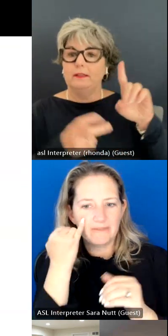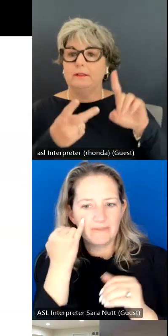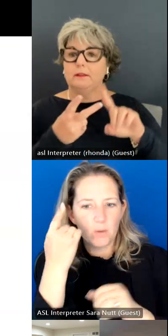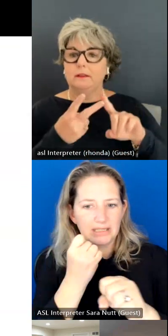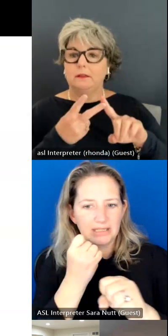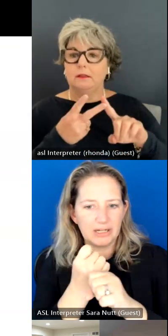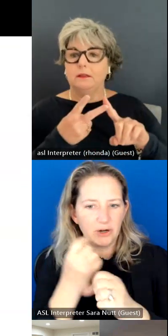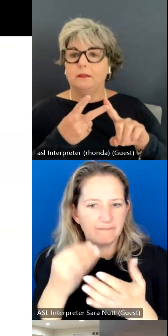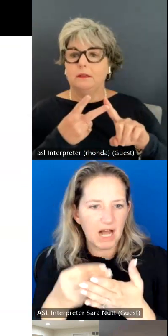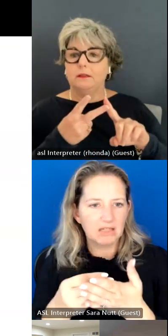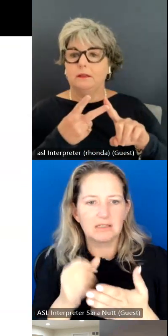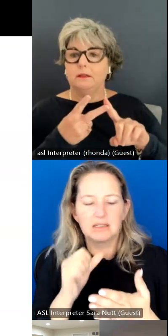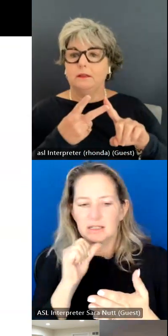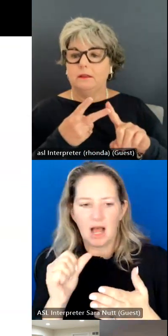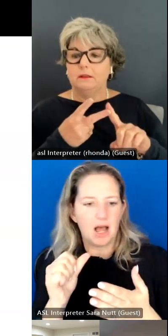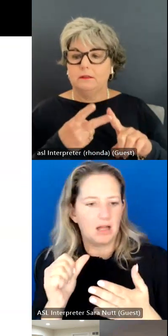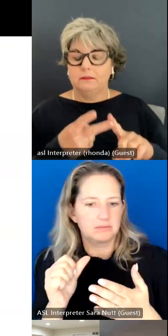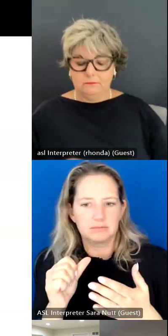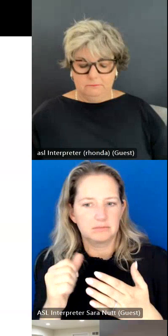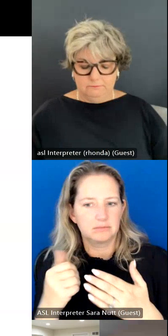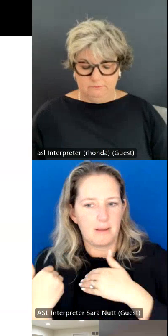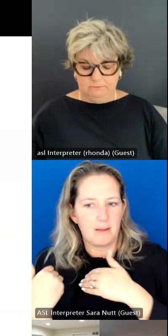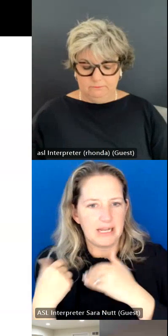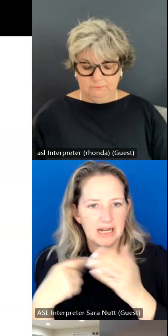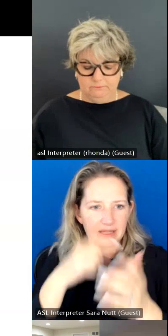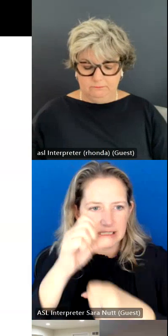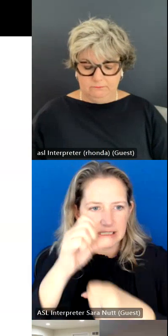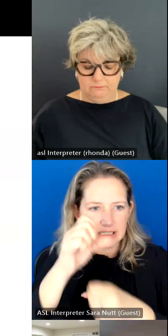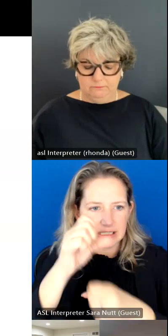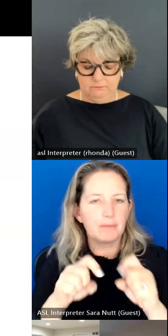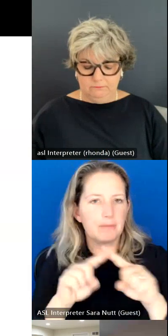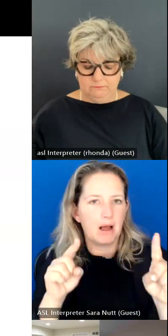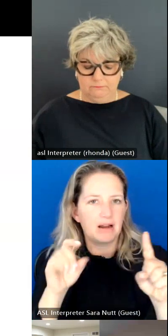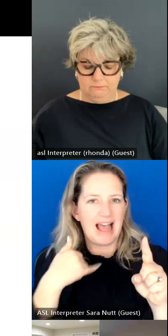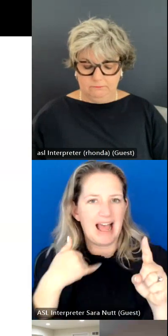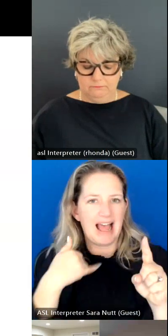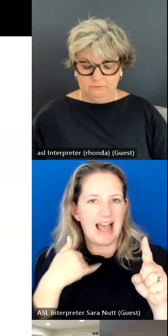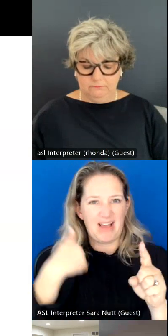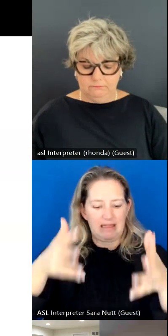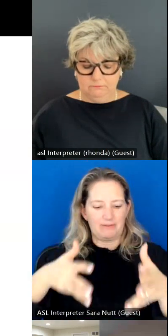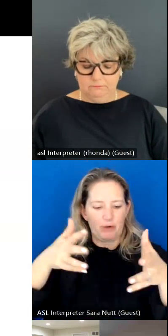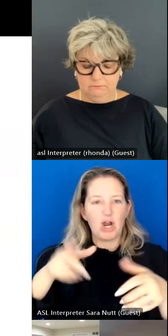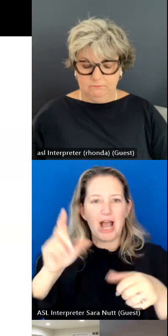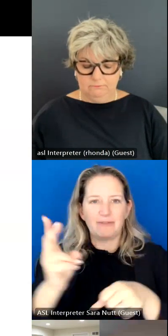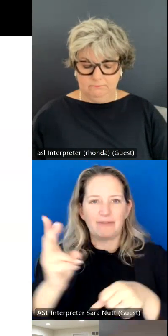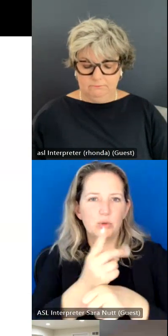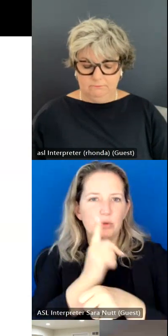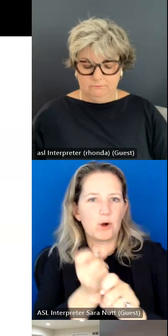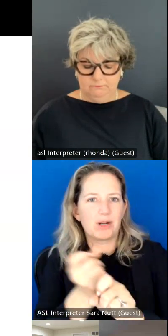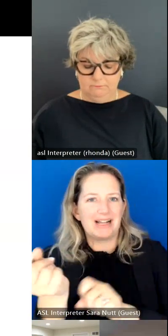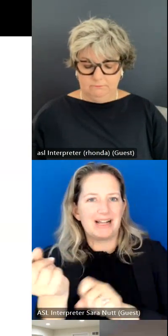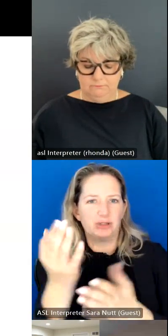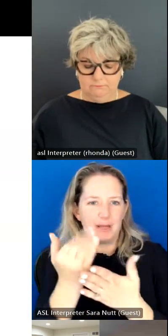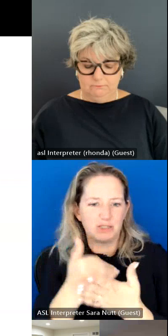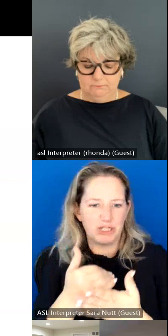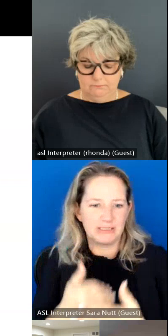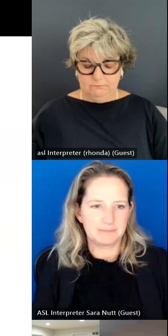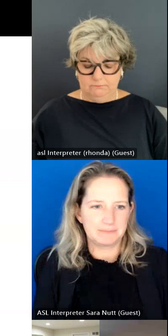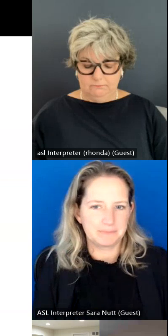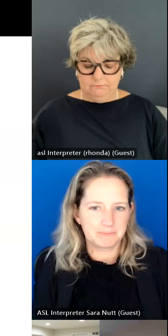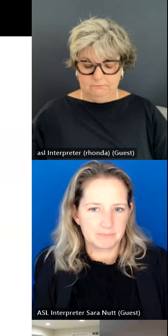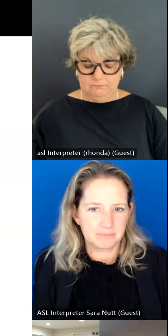this year, but there's some leftover, you have to pay for it. You will have to use it from the next year budget. Well,